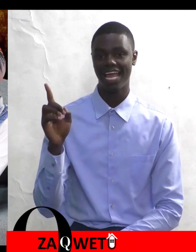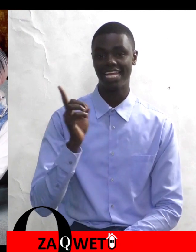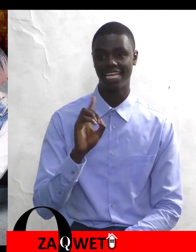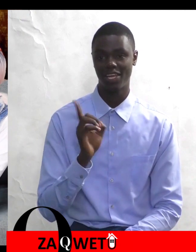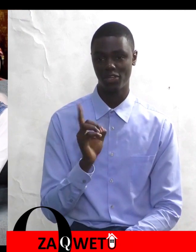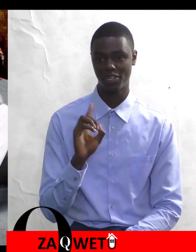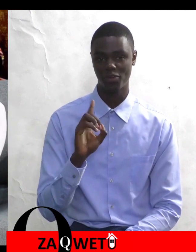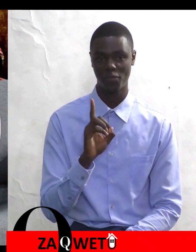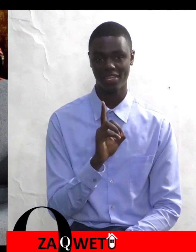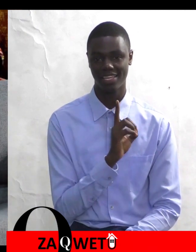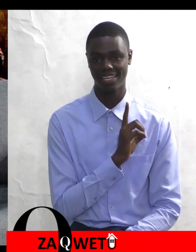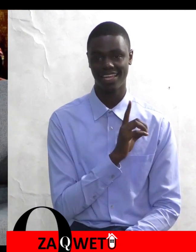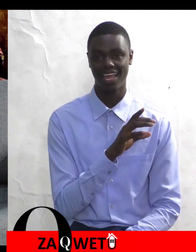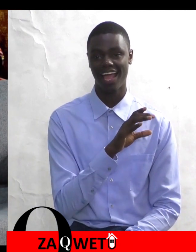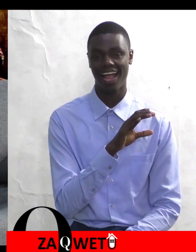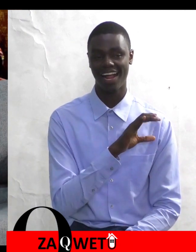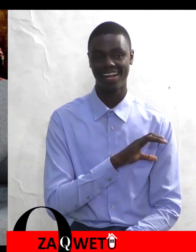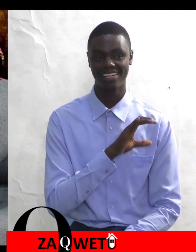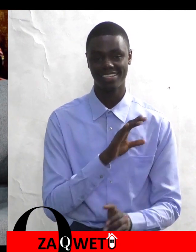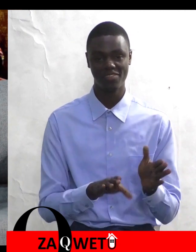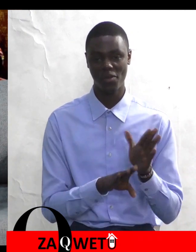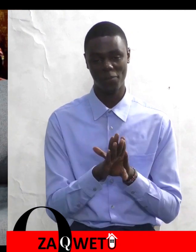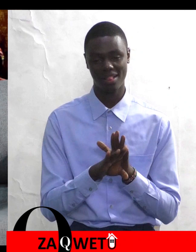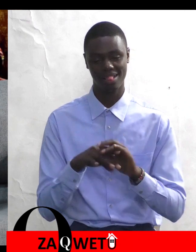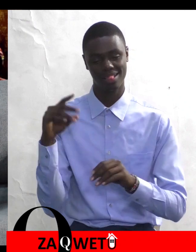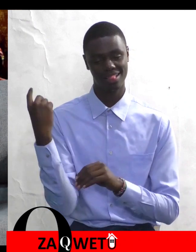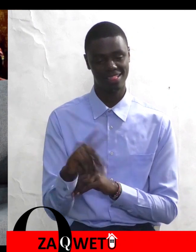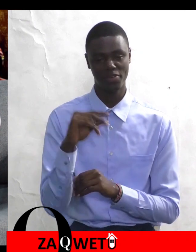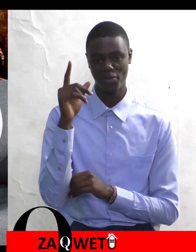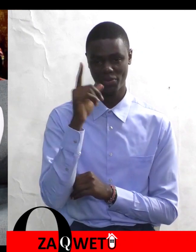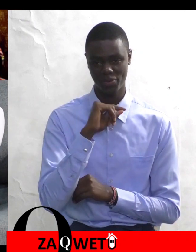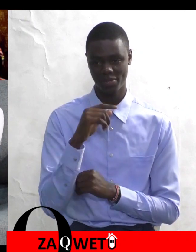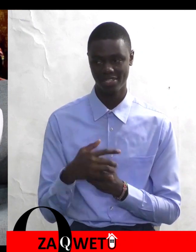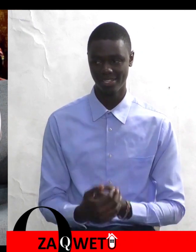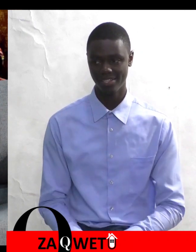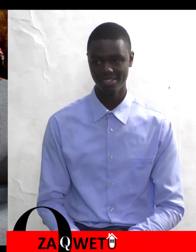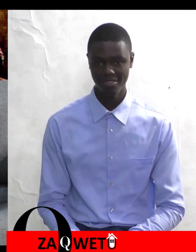Kwani Nairobi umepigwa karaka. Karaka development.